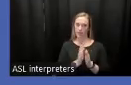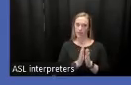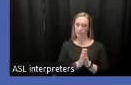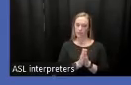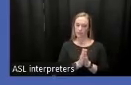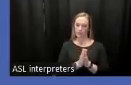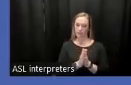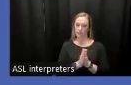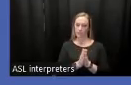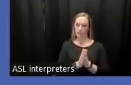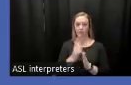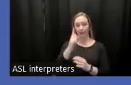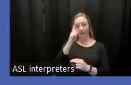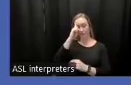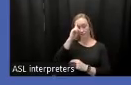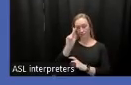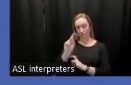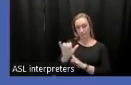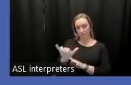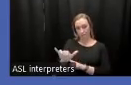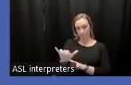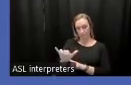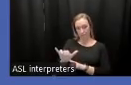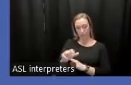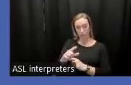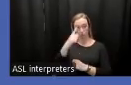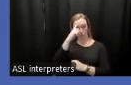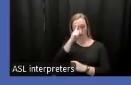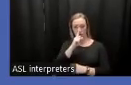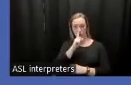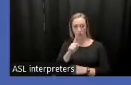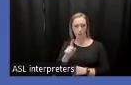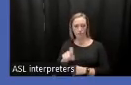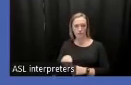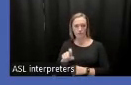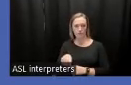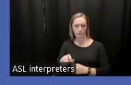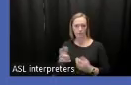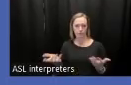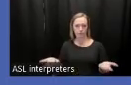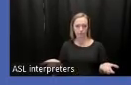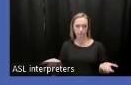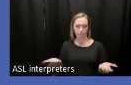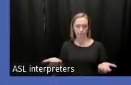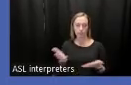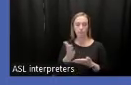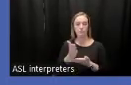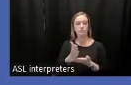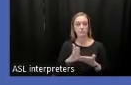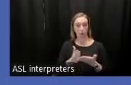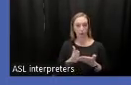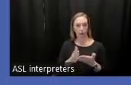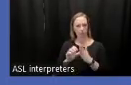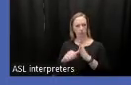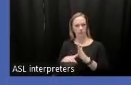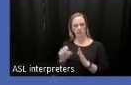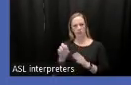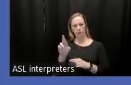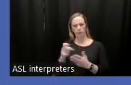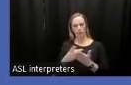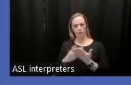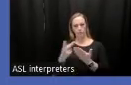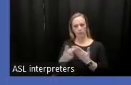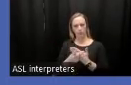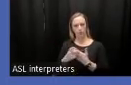I think the key thing is whether you think it's actually necessary, right? I mean, some of these, especially for the SURE program, right? You really want to